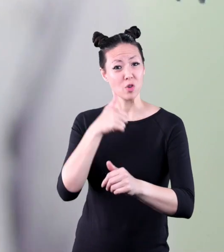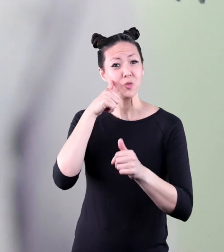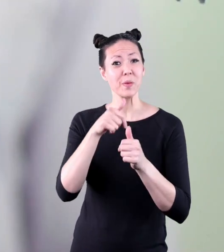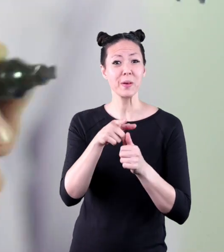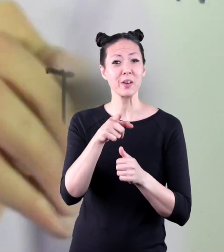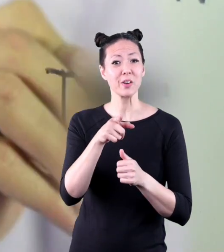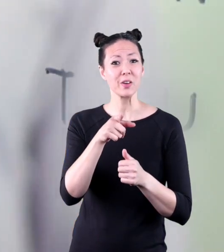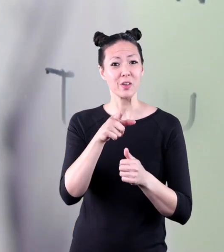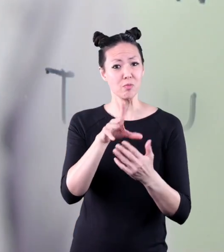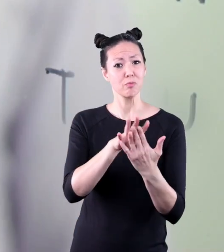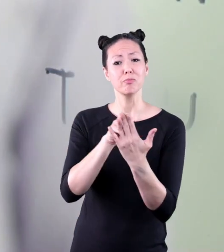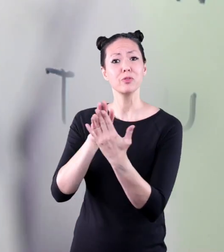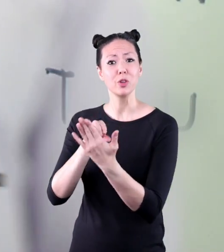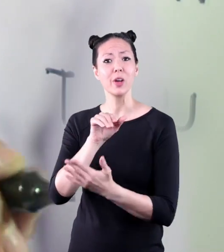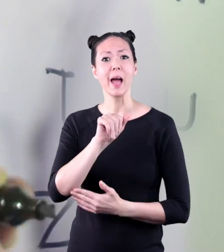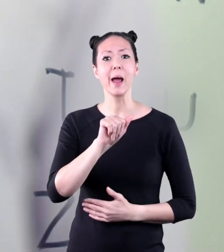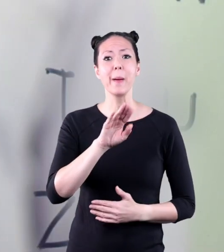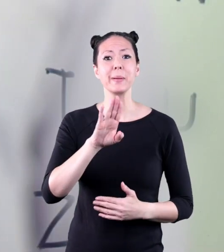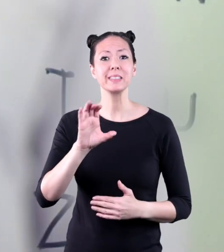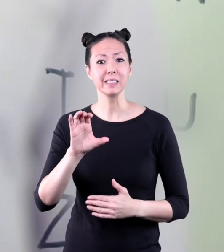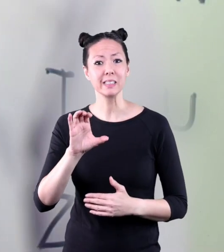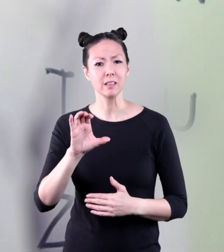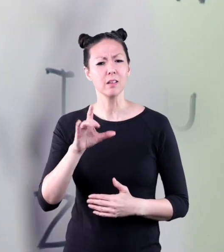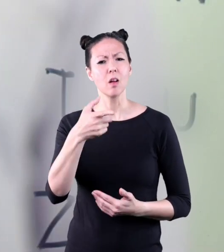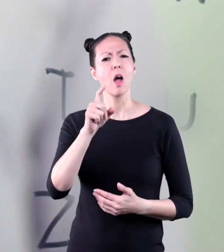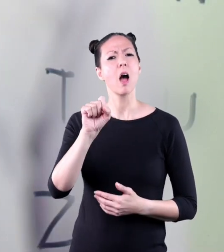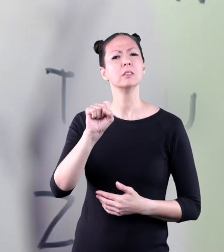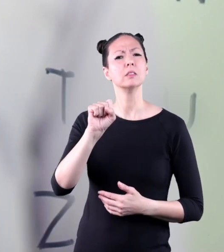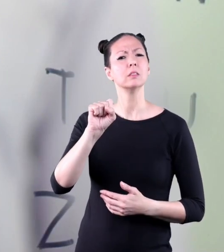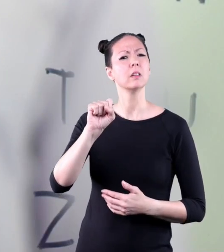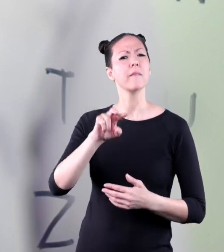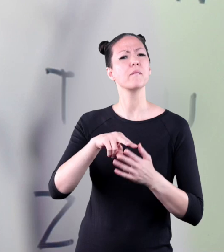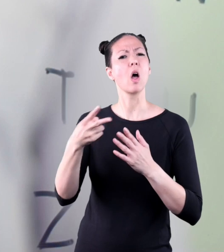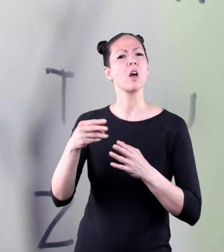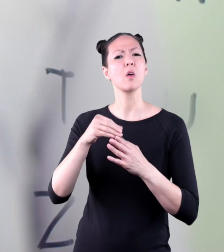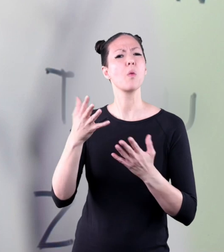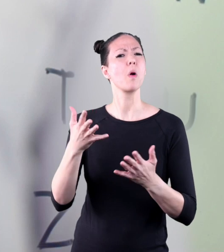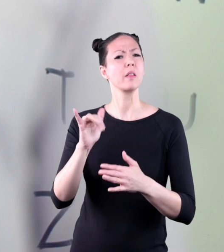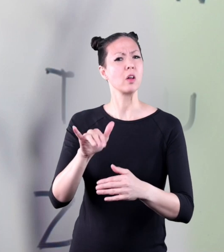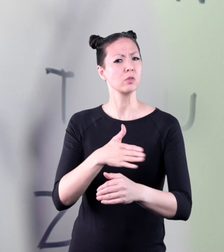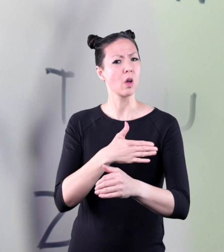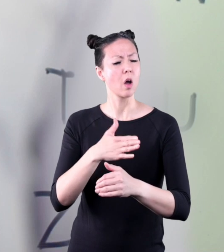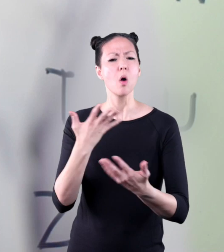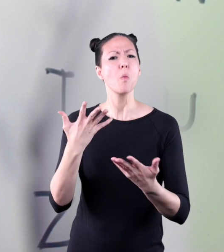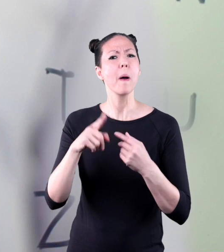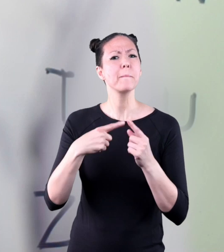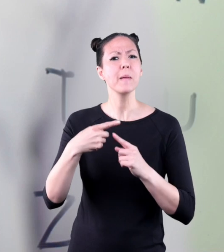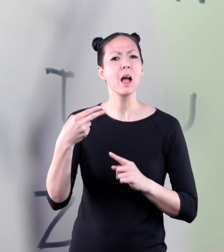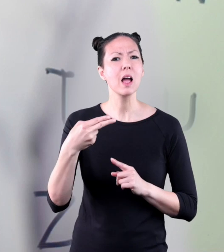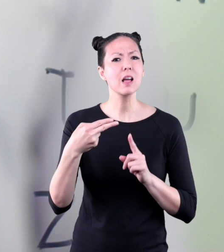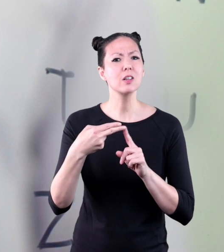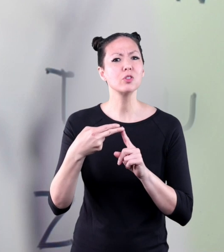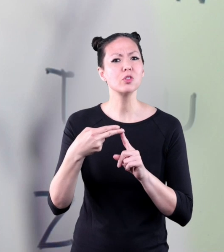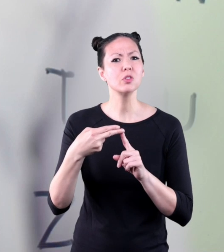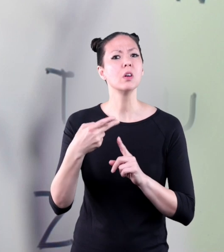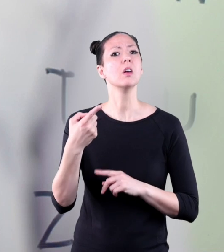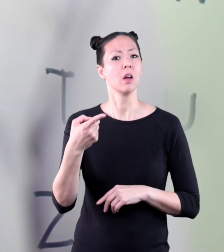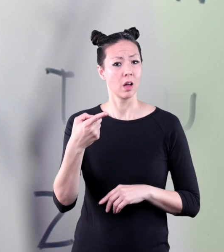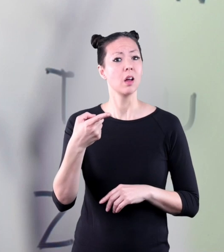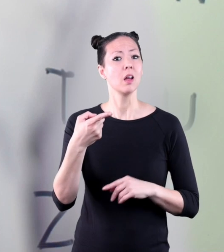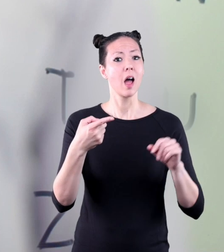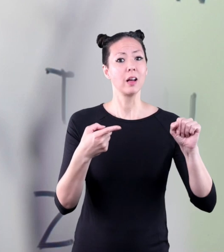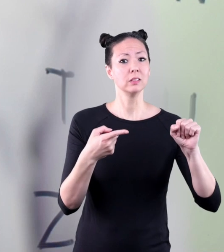or however else you learned the alphabet. Where does S fall in that song? What about H? As you can